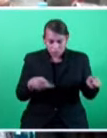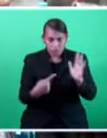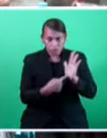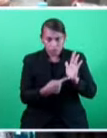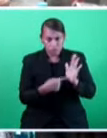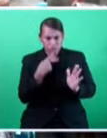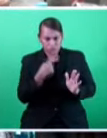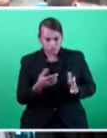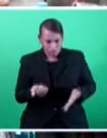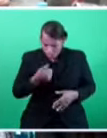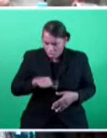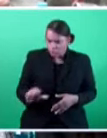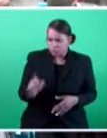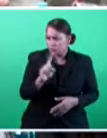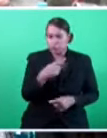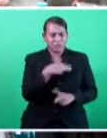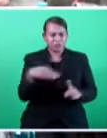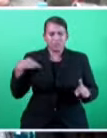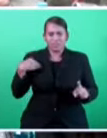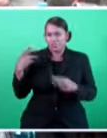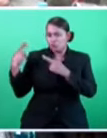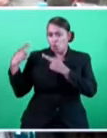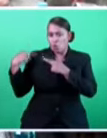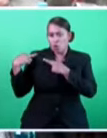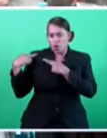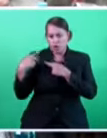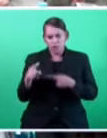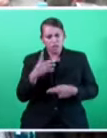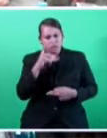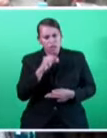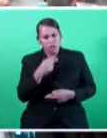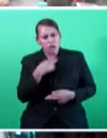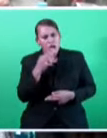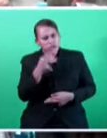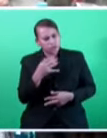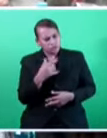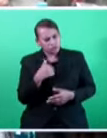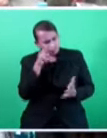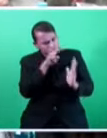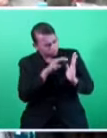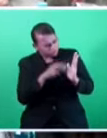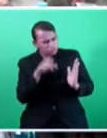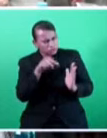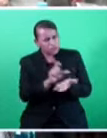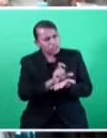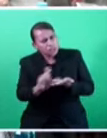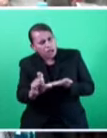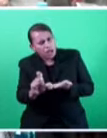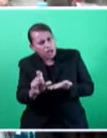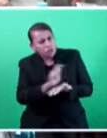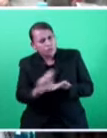the ministers responsible. That to me makes it clear that item